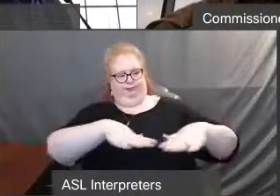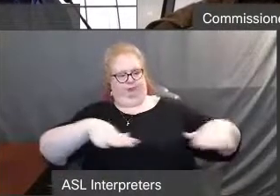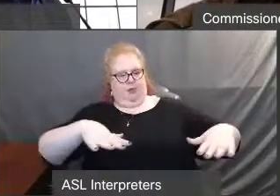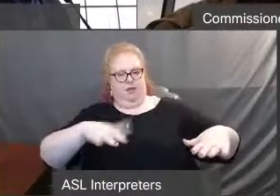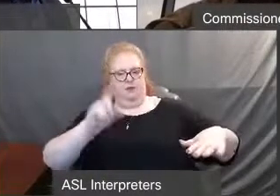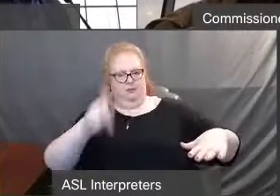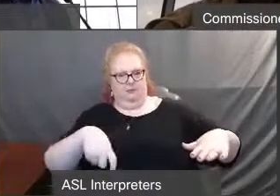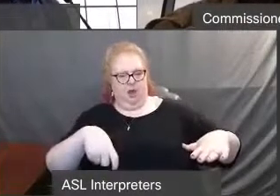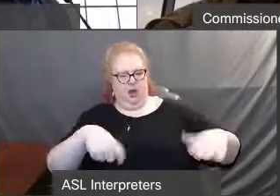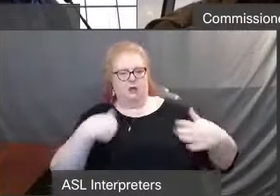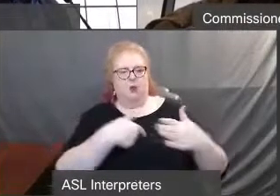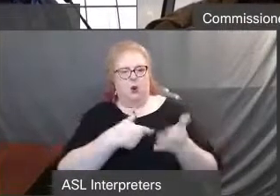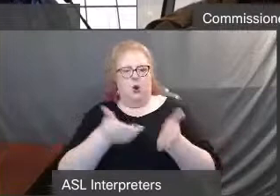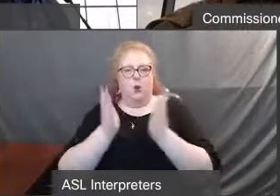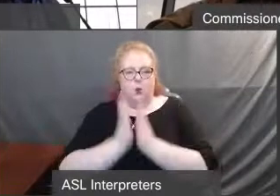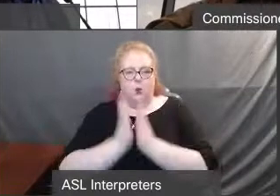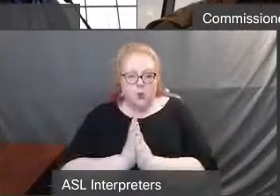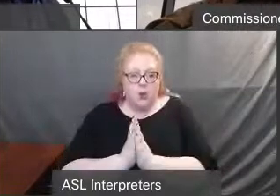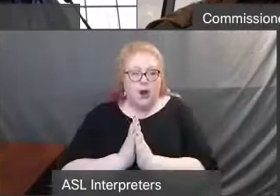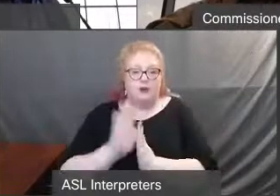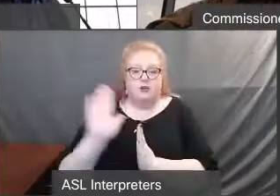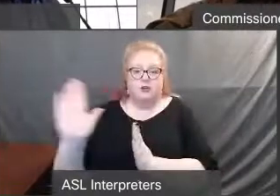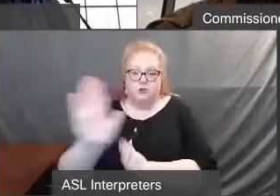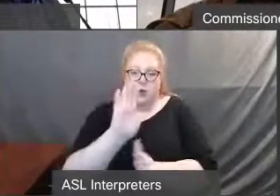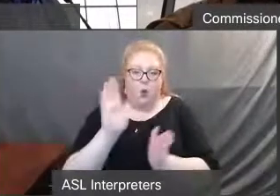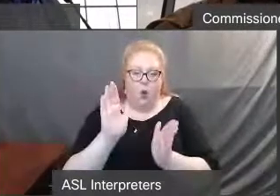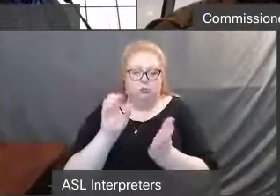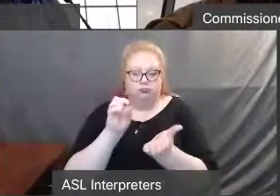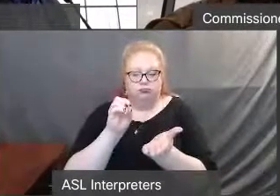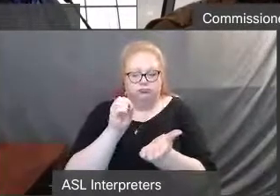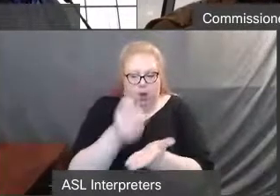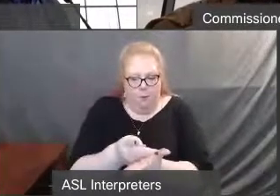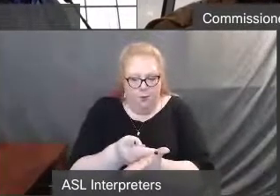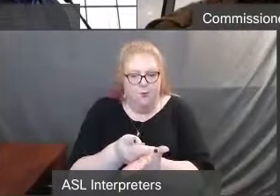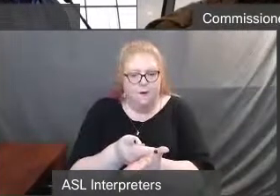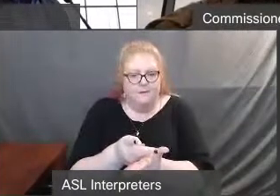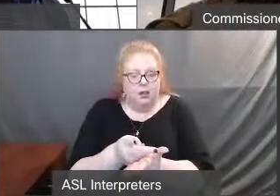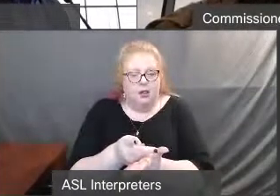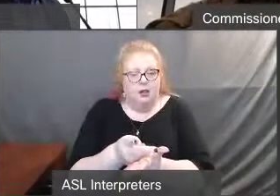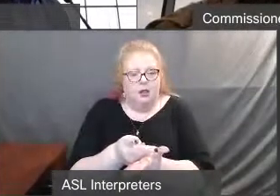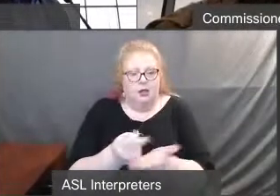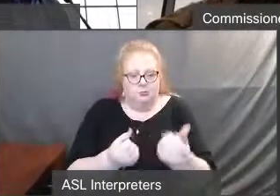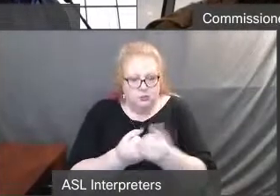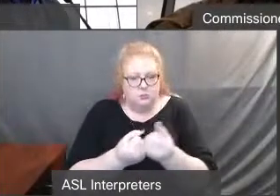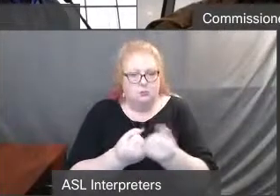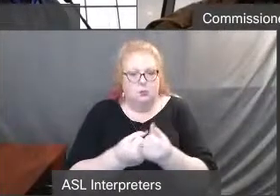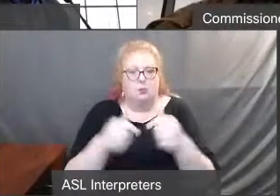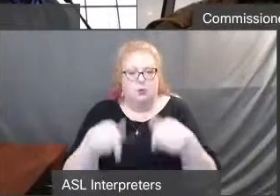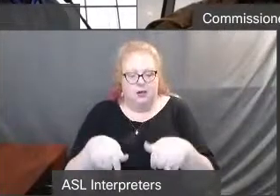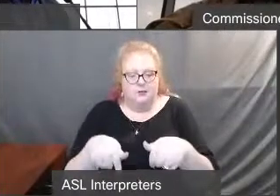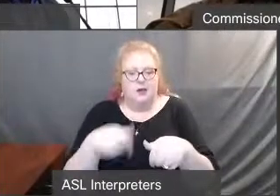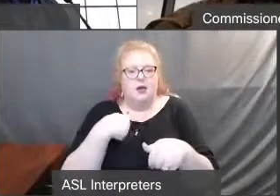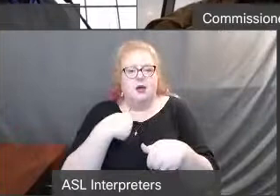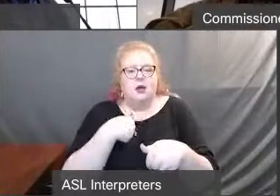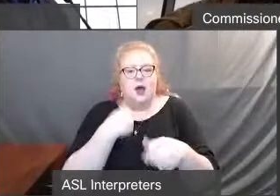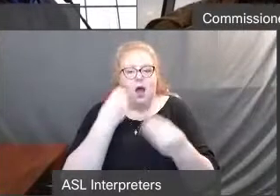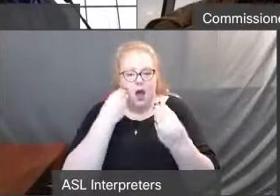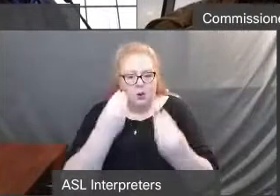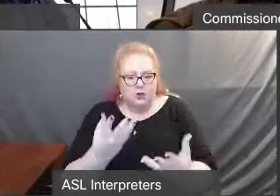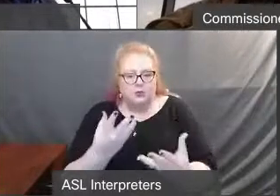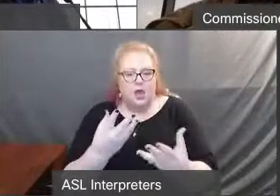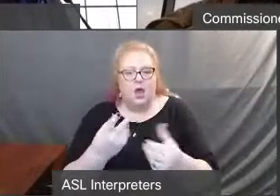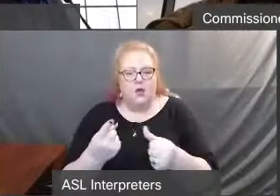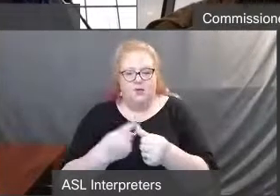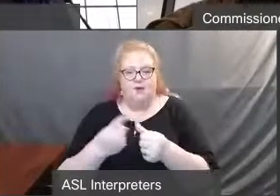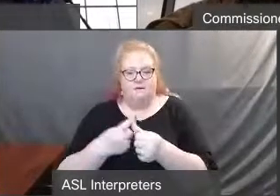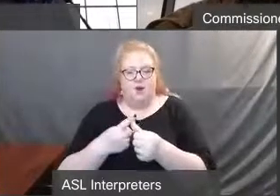we would request you to approve this. And I'll just say this, I understand what the first speaker